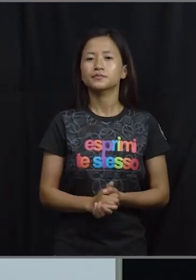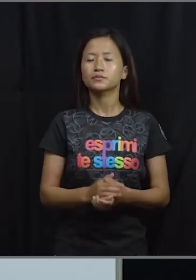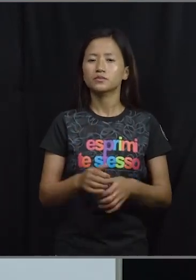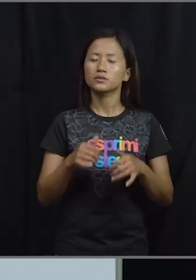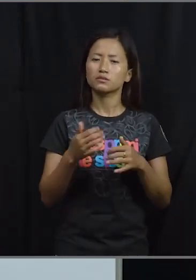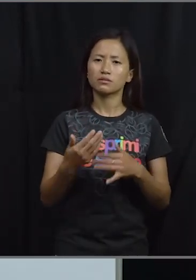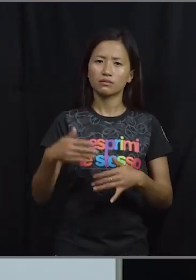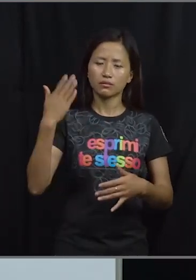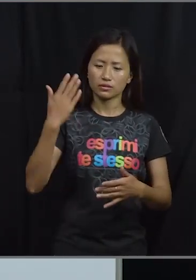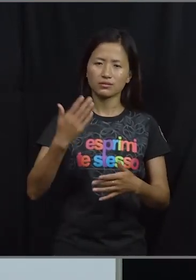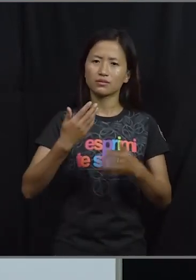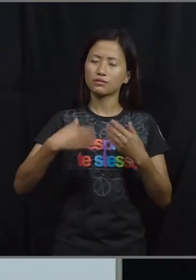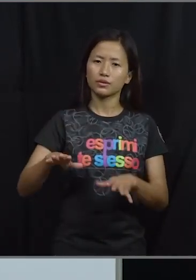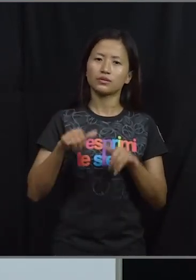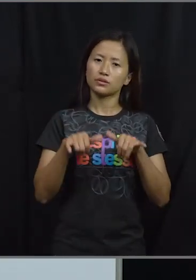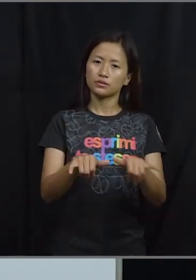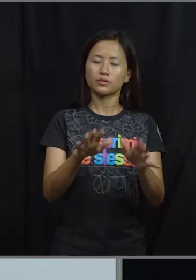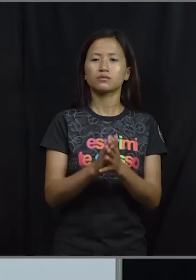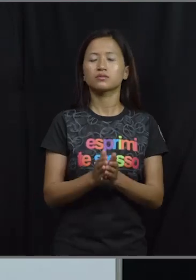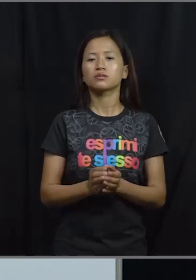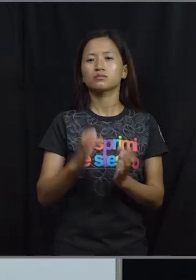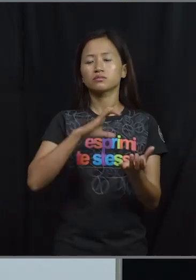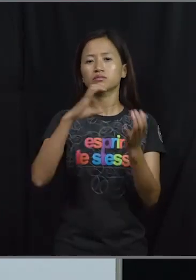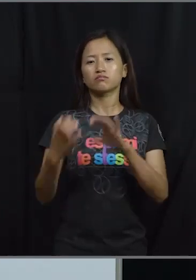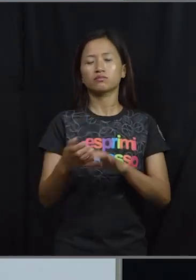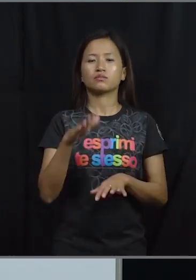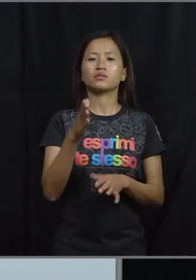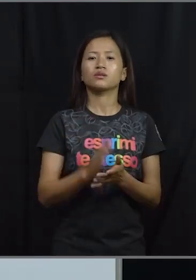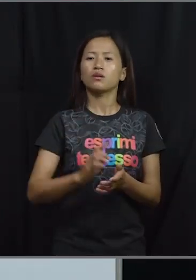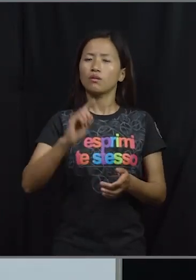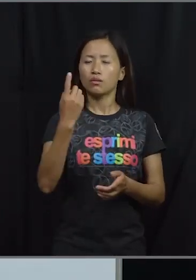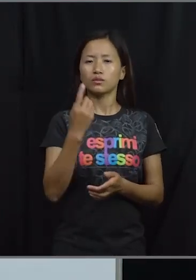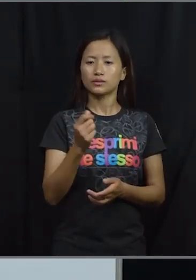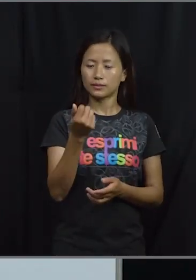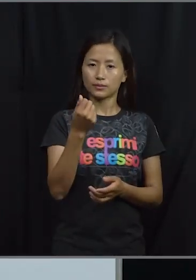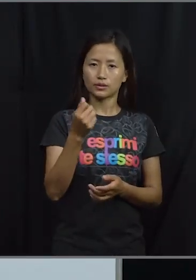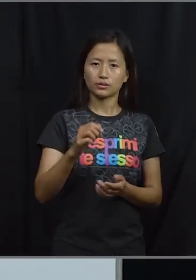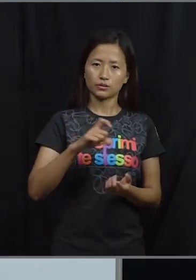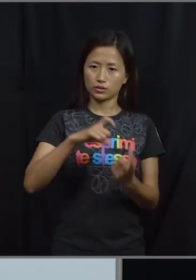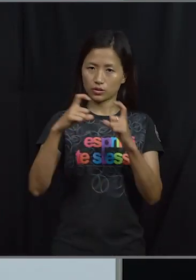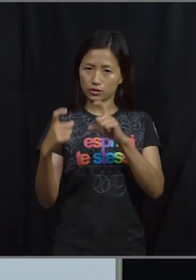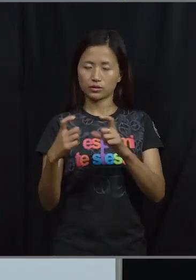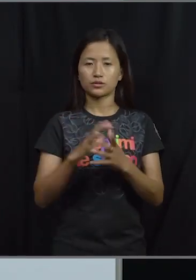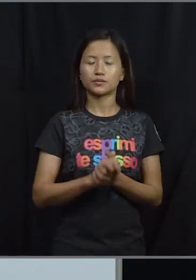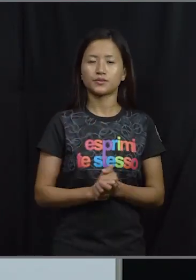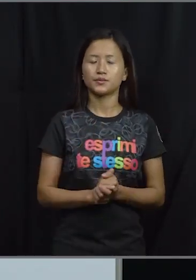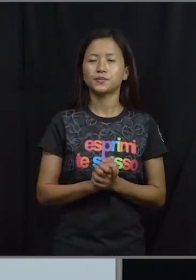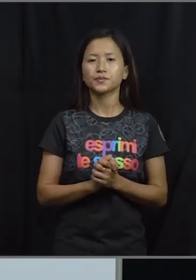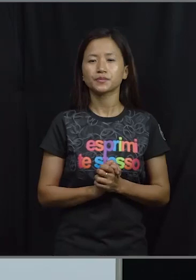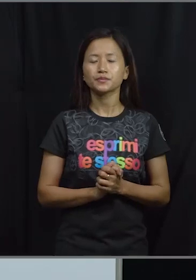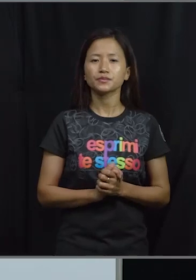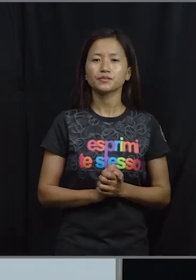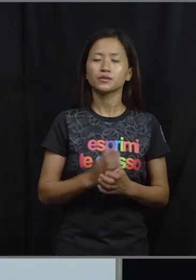rest of the factors will remain unchanged. Only the price will change. Getting the point or not?